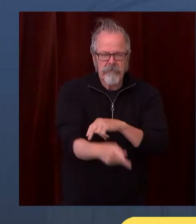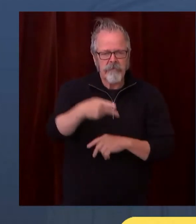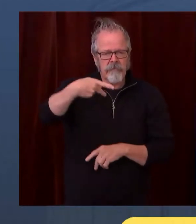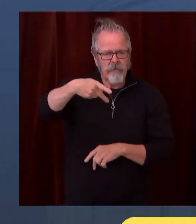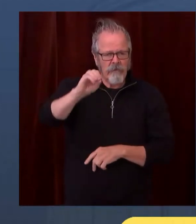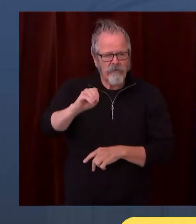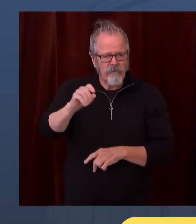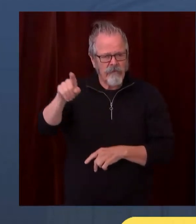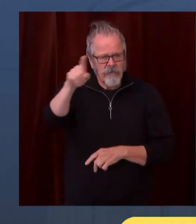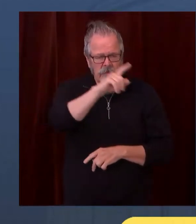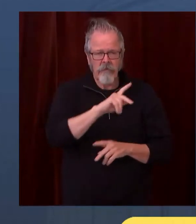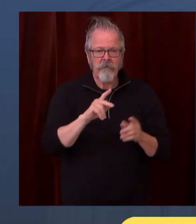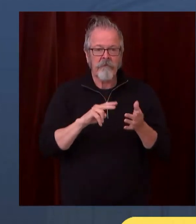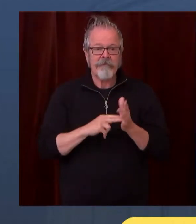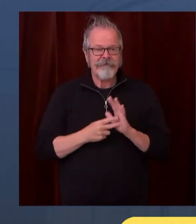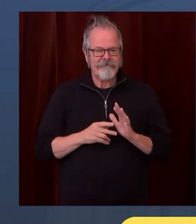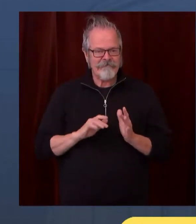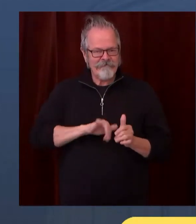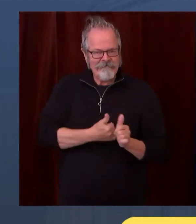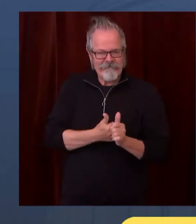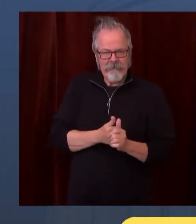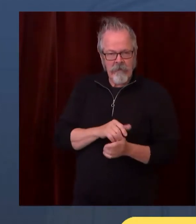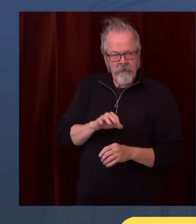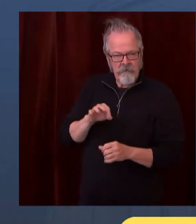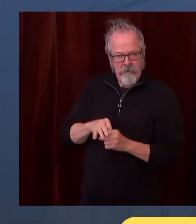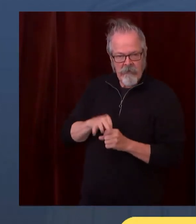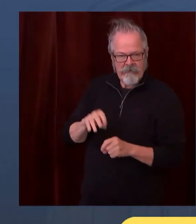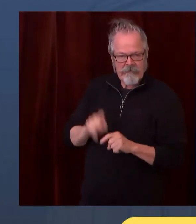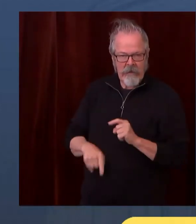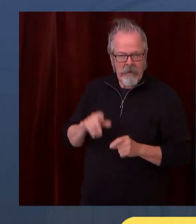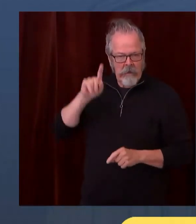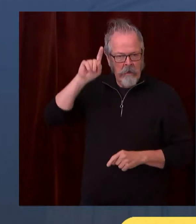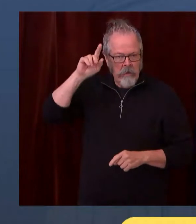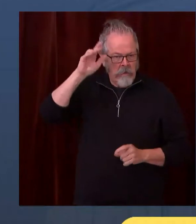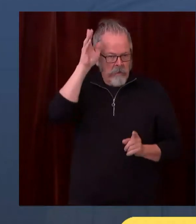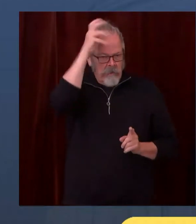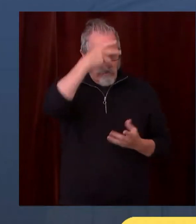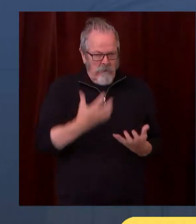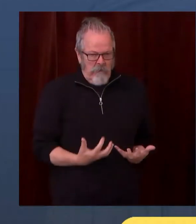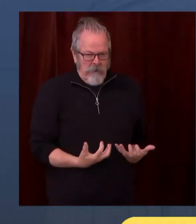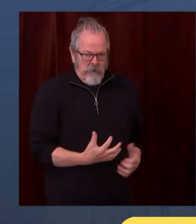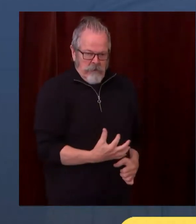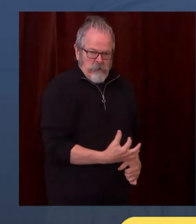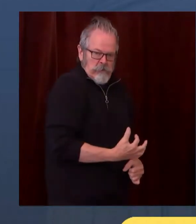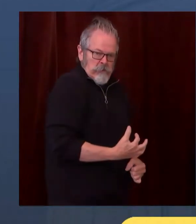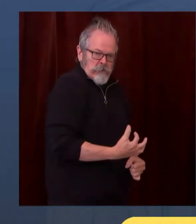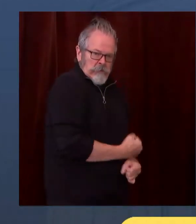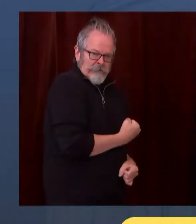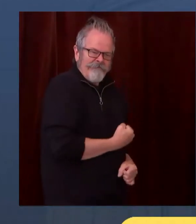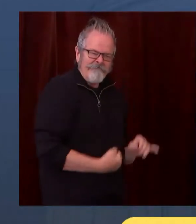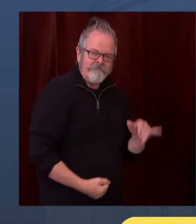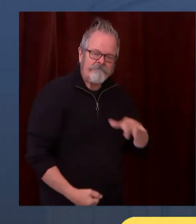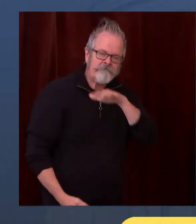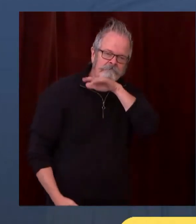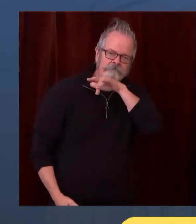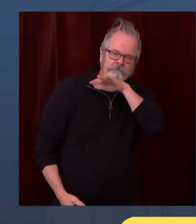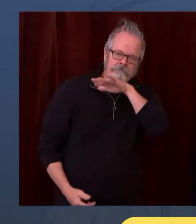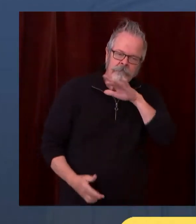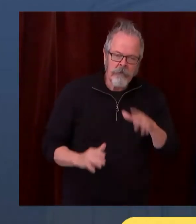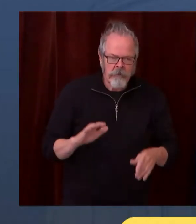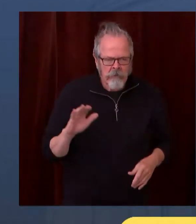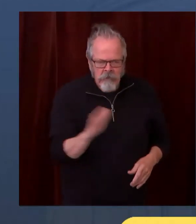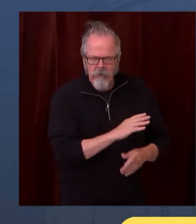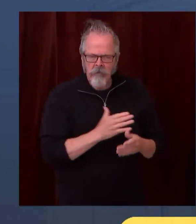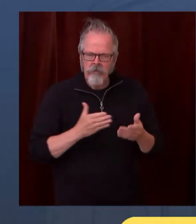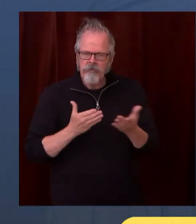him to protect the right to vote rather than to suppress the right to vote. And it's not just the right to vote.